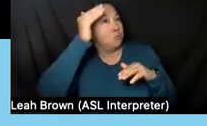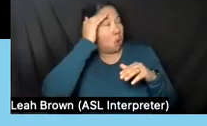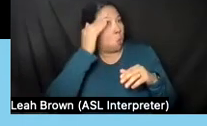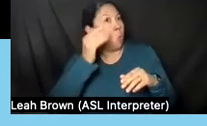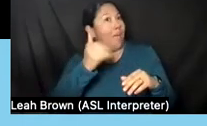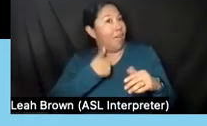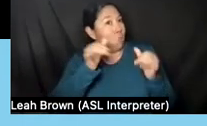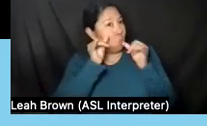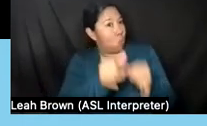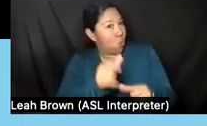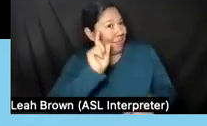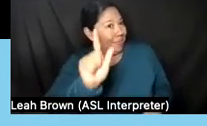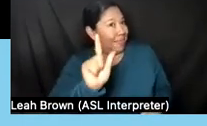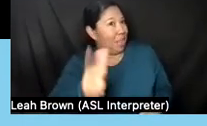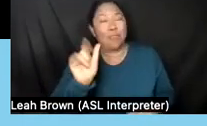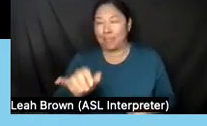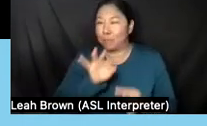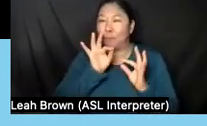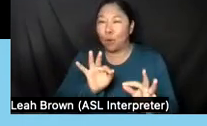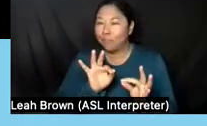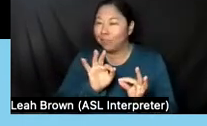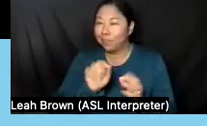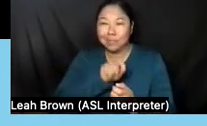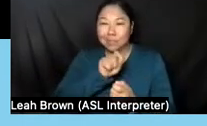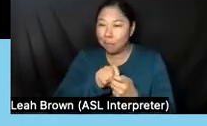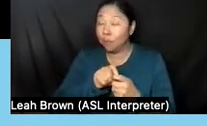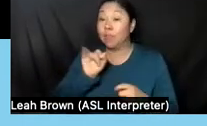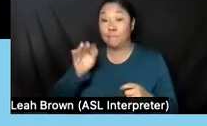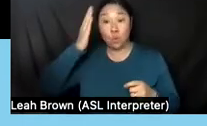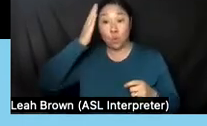exactly the perfect example of a first then. So they know they're still going to be able